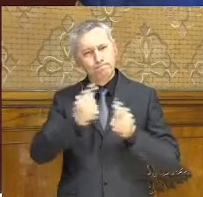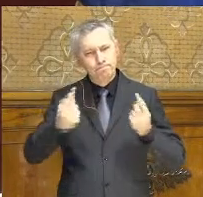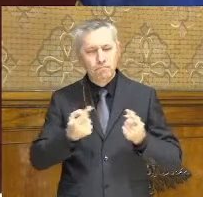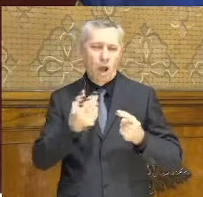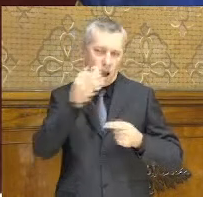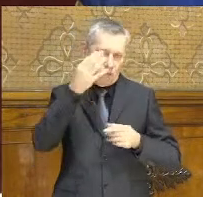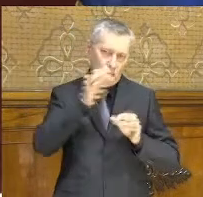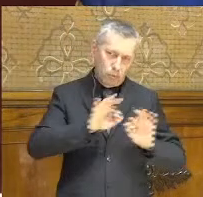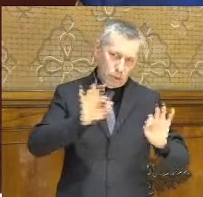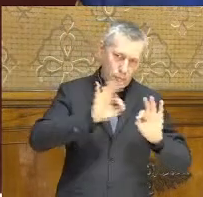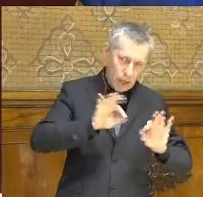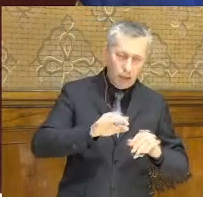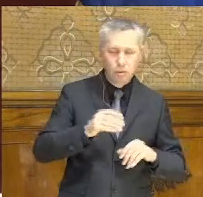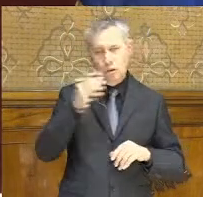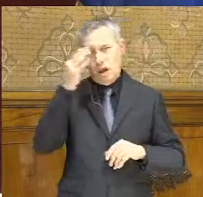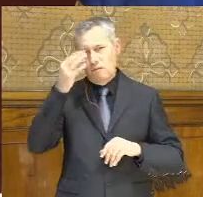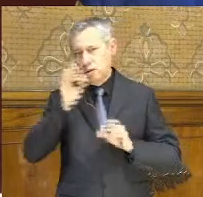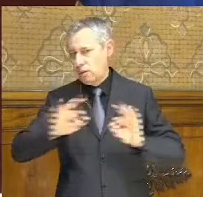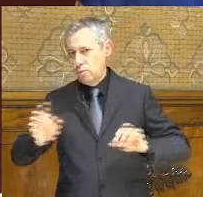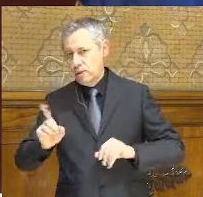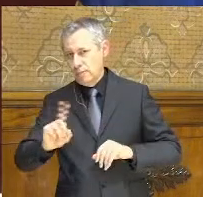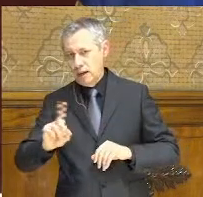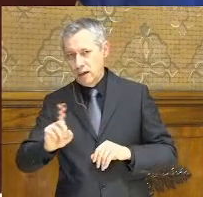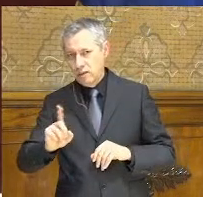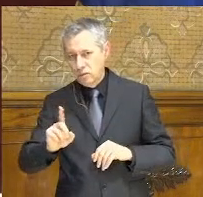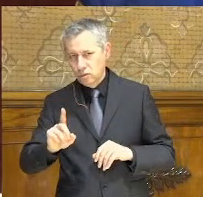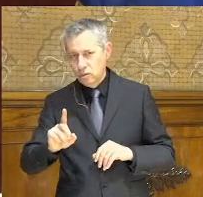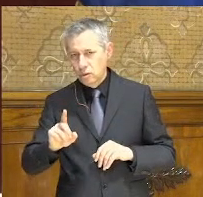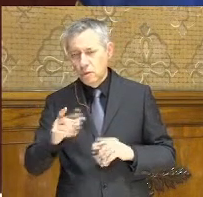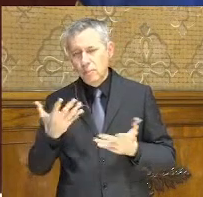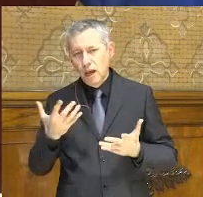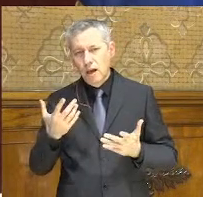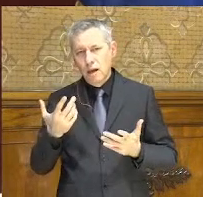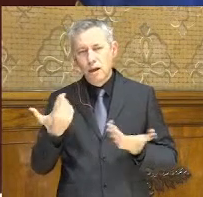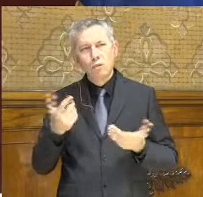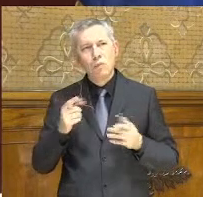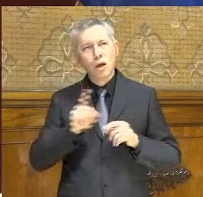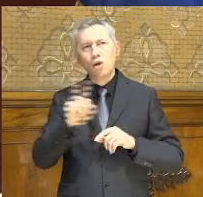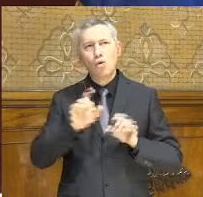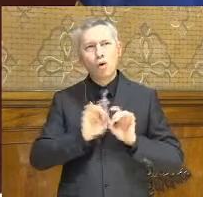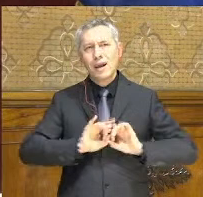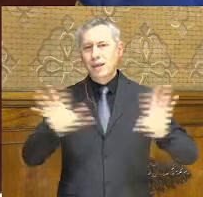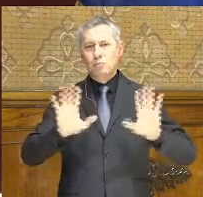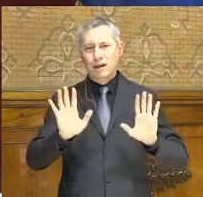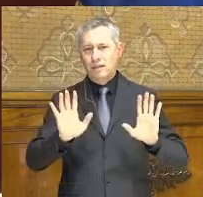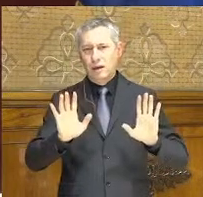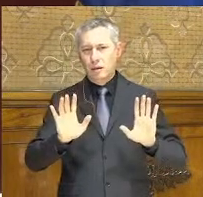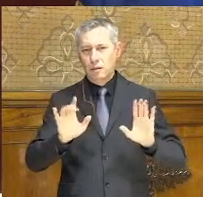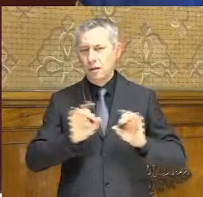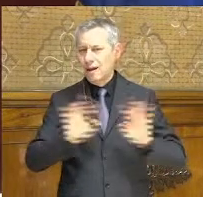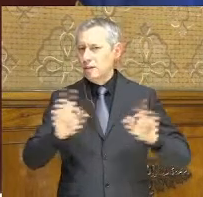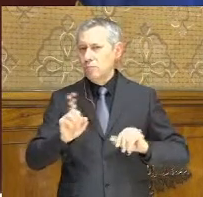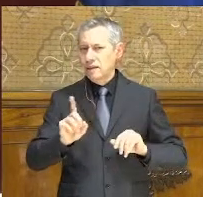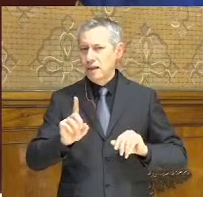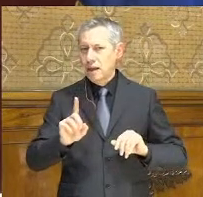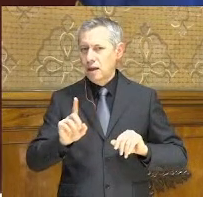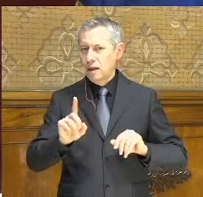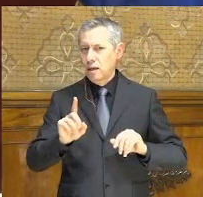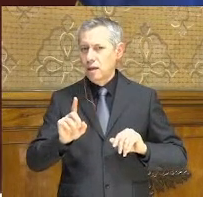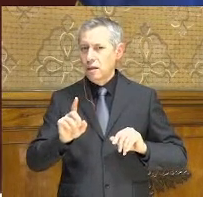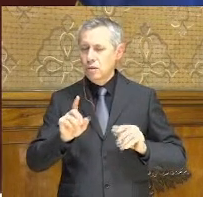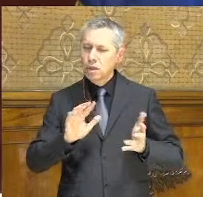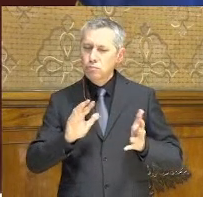times, unprepared at others, in conditions of unfreedom to bring the moment to its crisis, to initiate